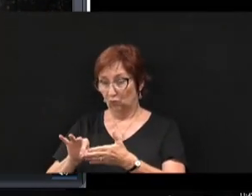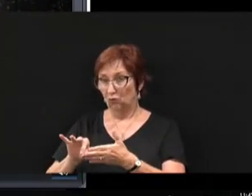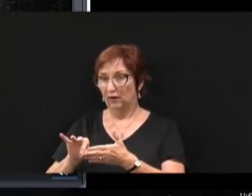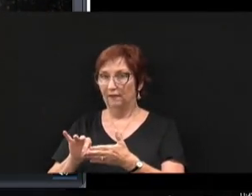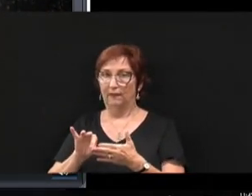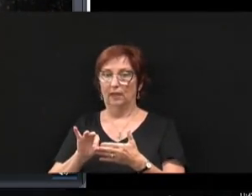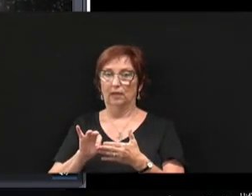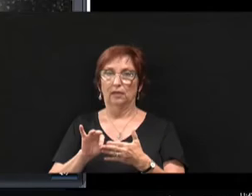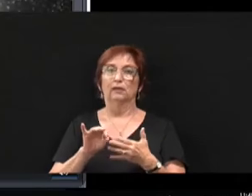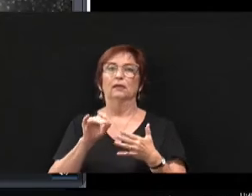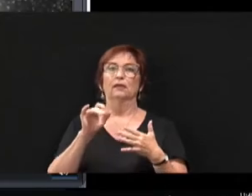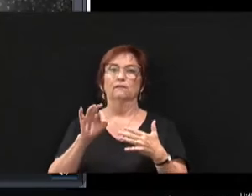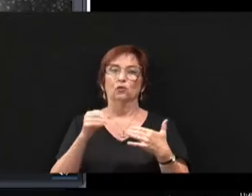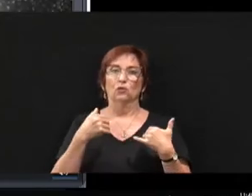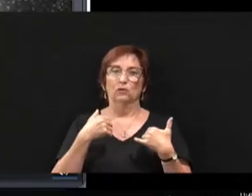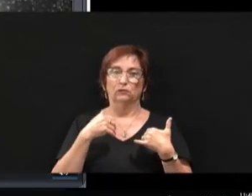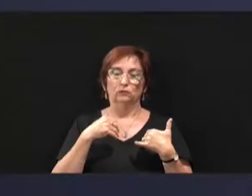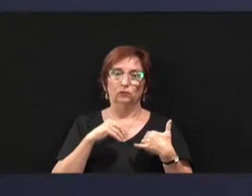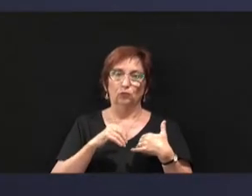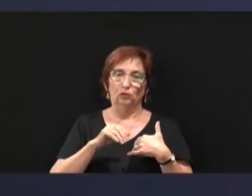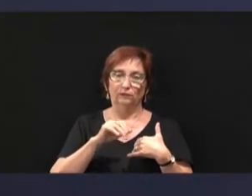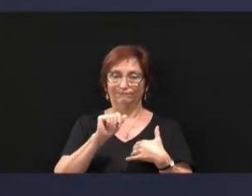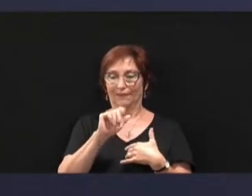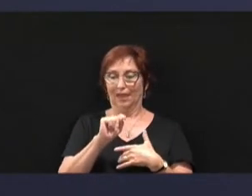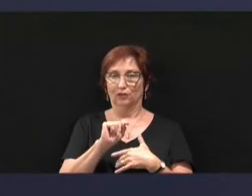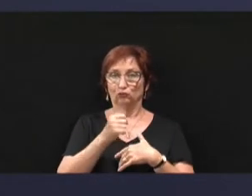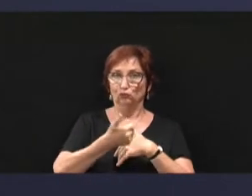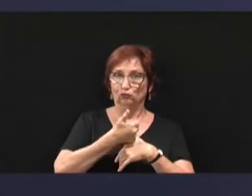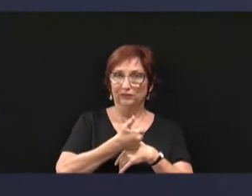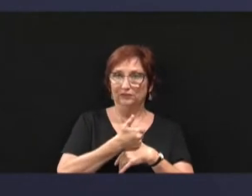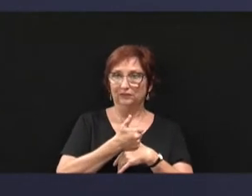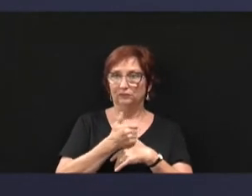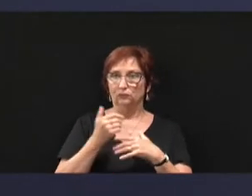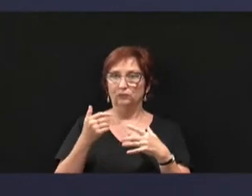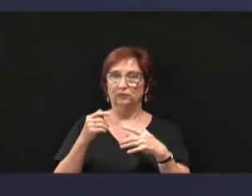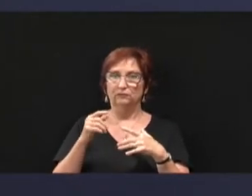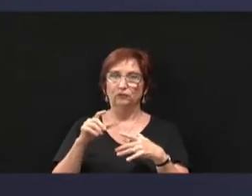risk is if it took you more than 230 seconds to do it.